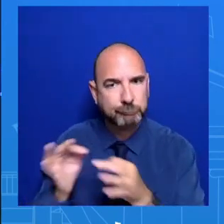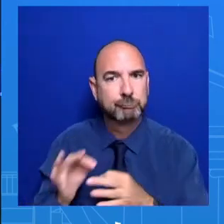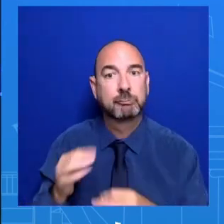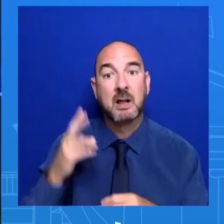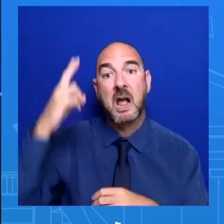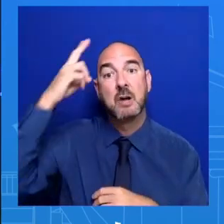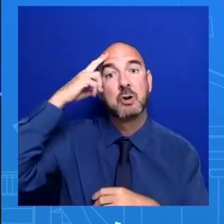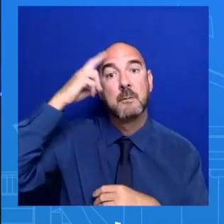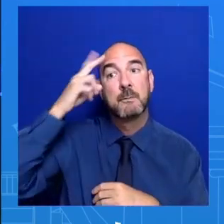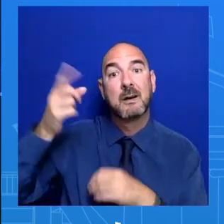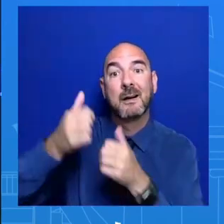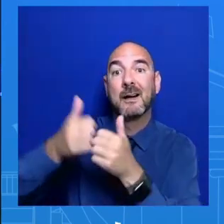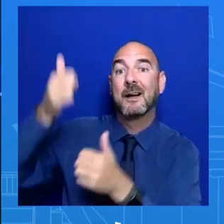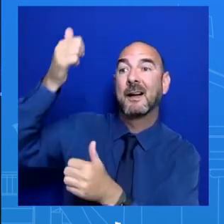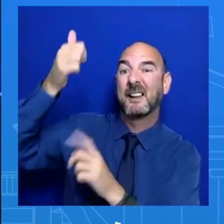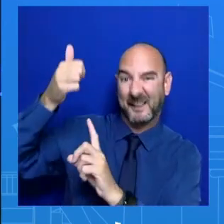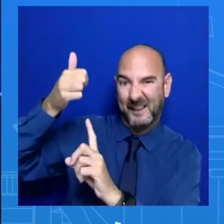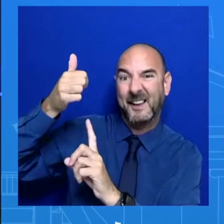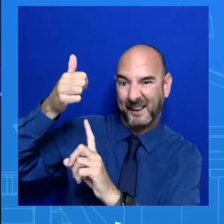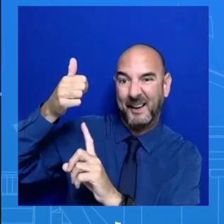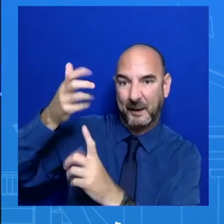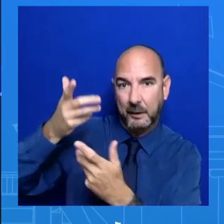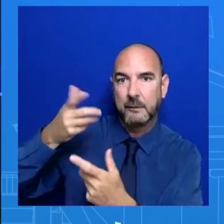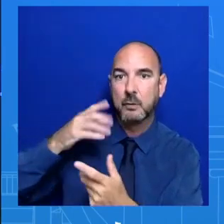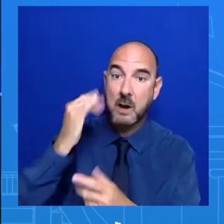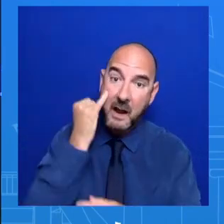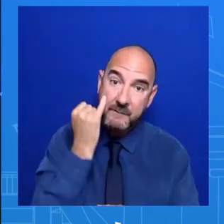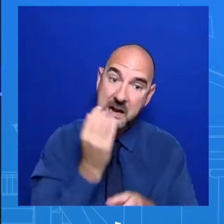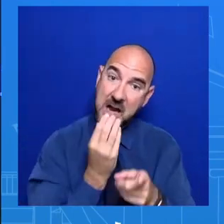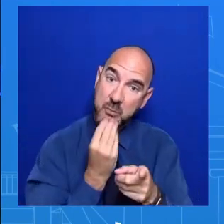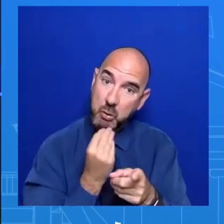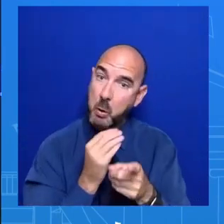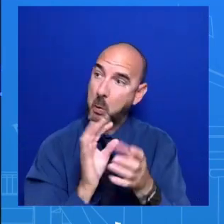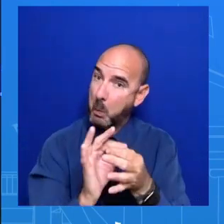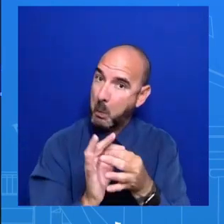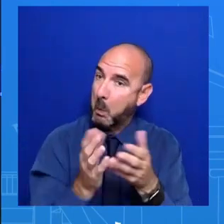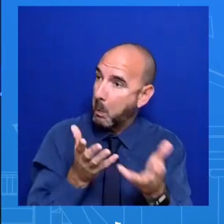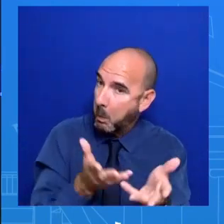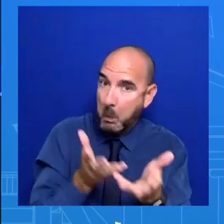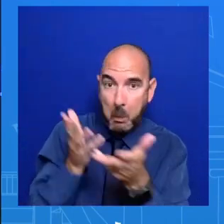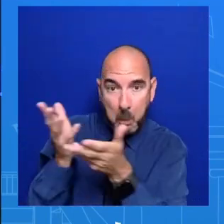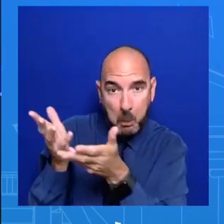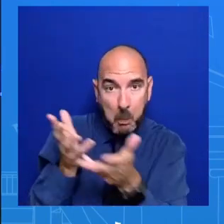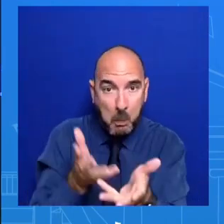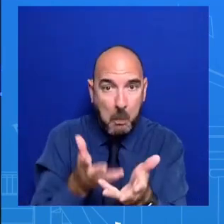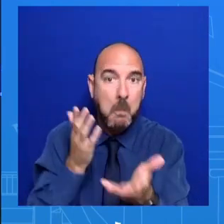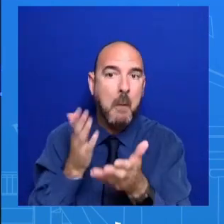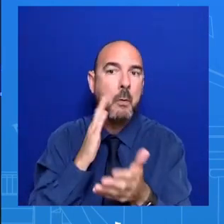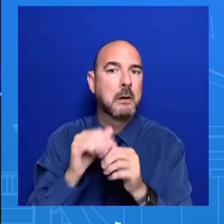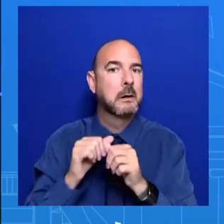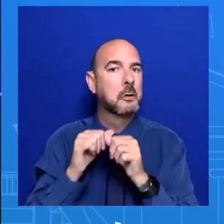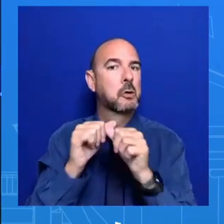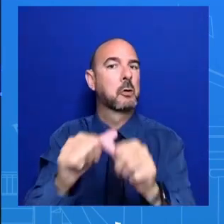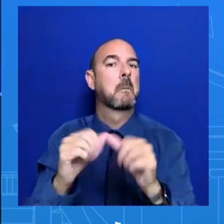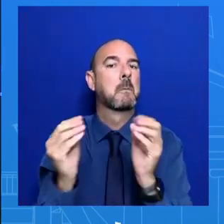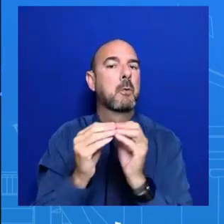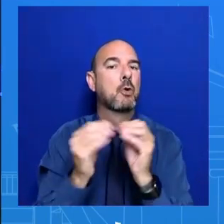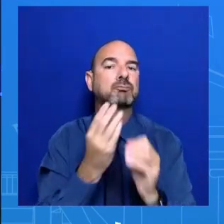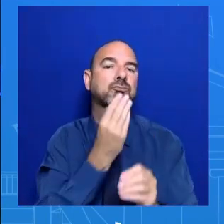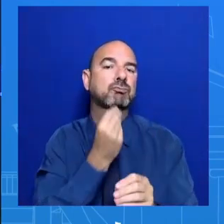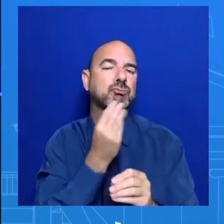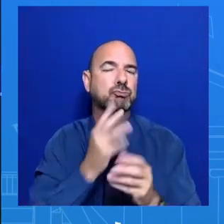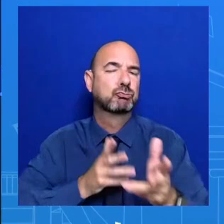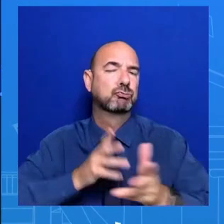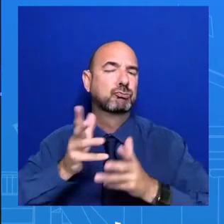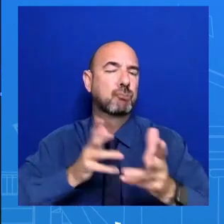that path. So that's a conversation we'll continue to have with the Israeli government. In the meantime, what we will do is work to ensure the enduring defeat of